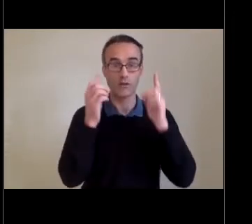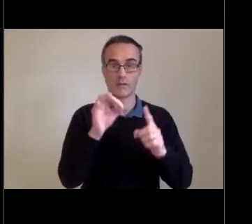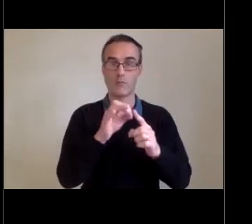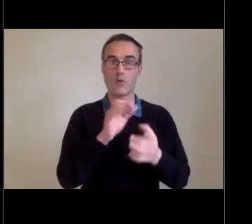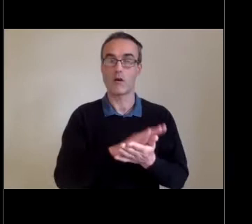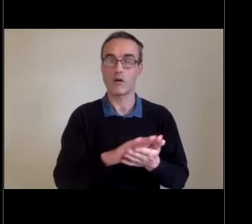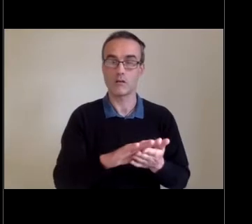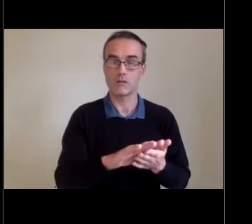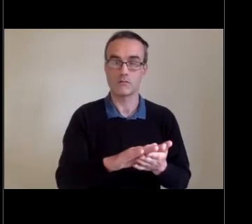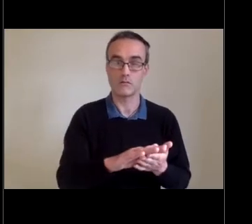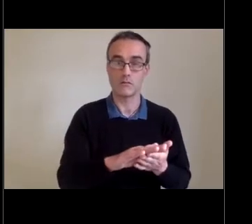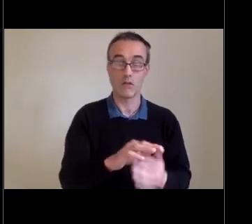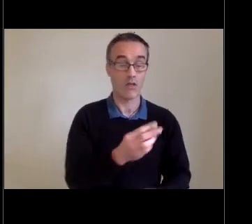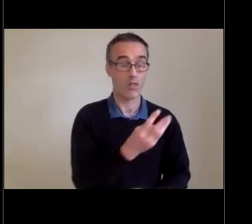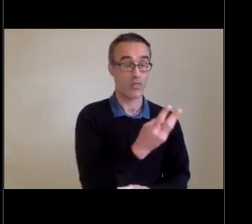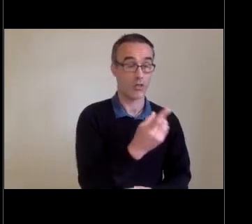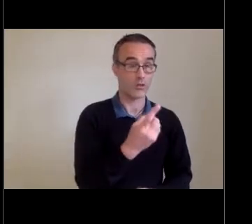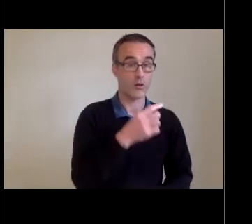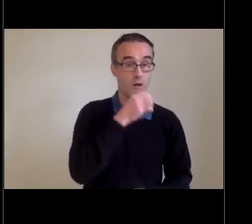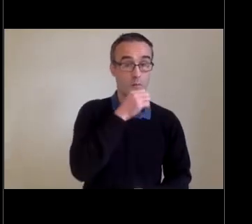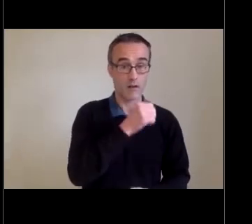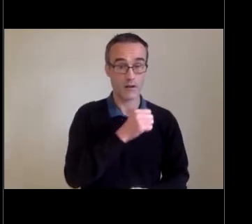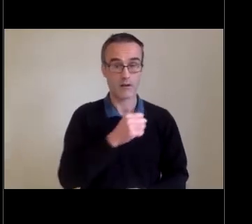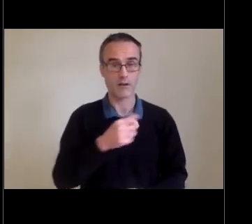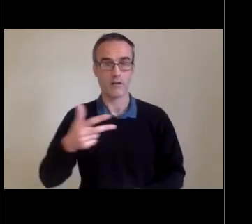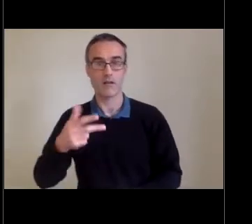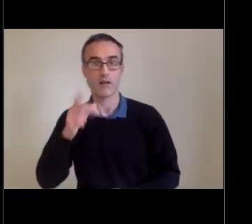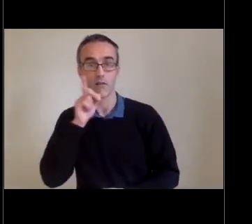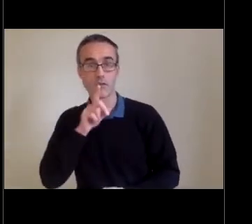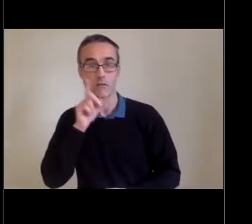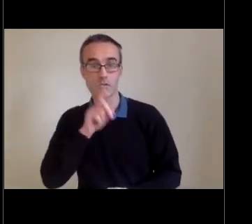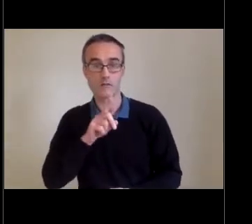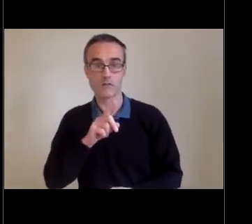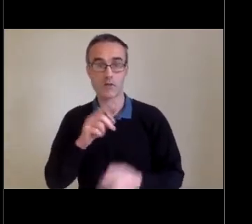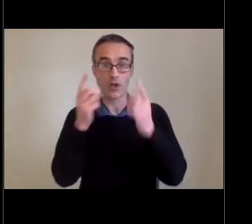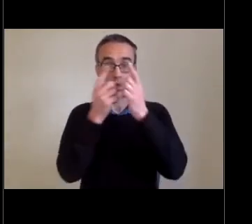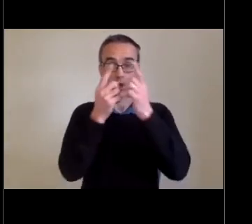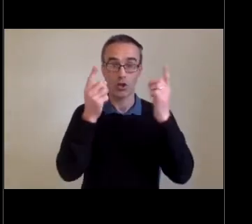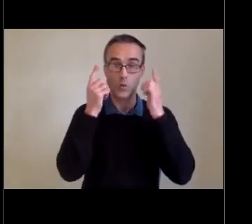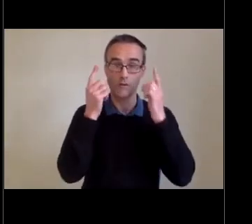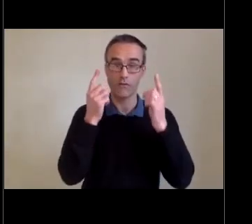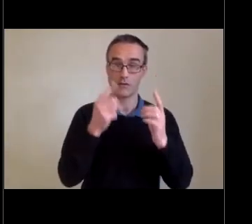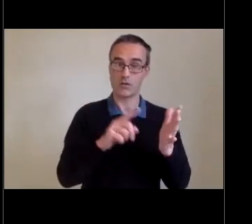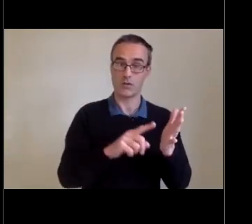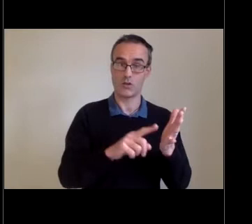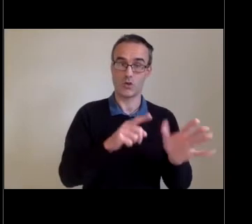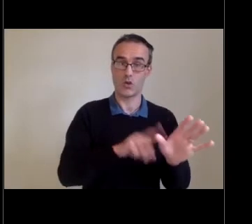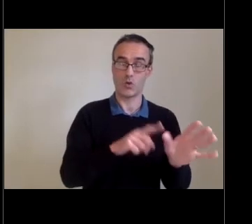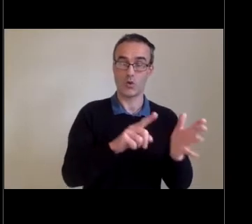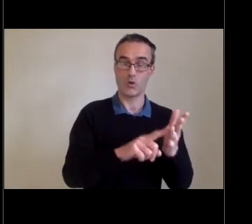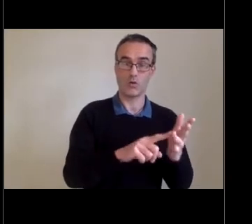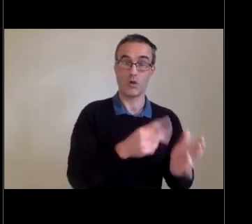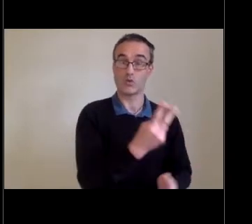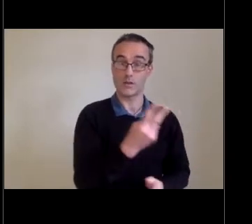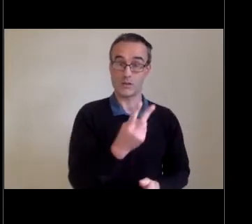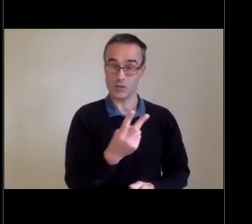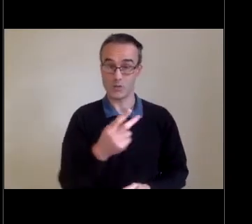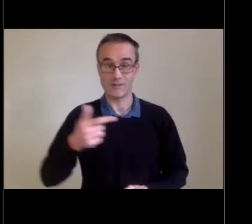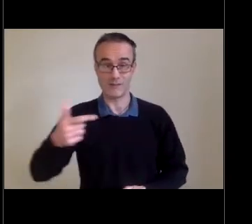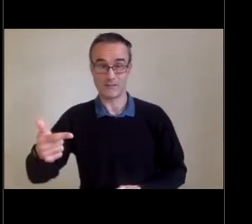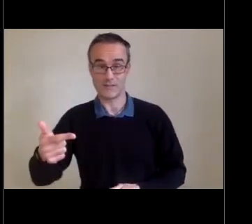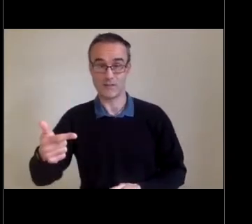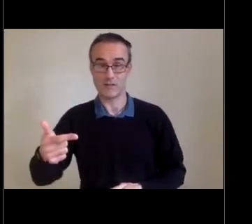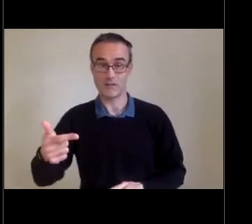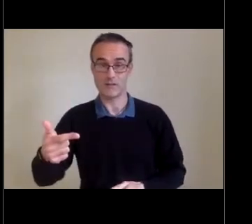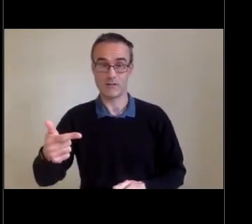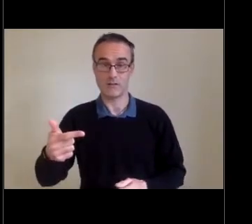to 8 females. University of Uyo have 22 males to 7 females. Federal University of Agriculture,